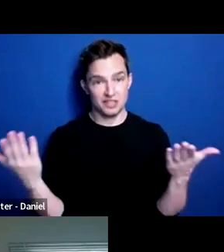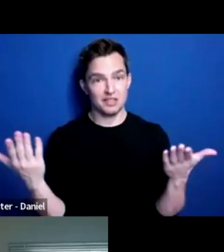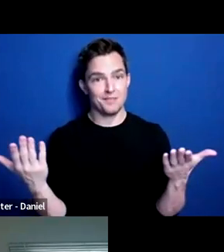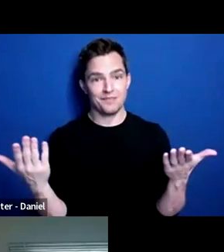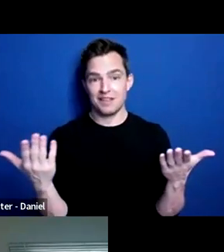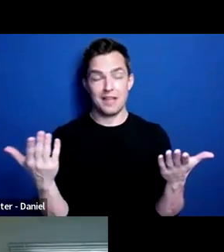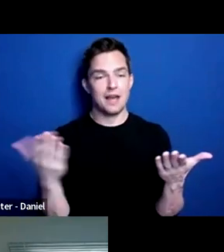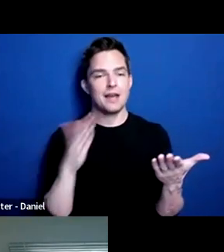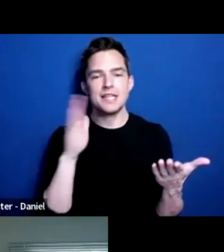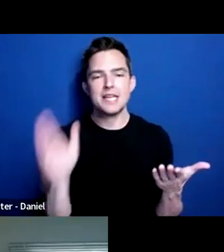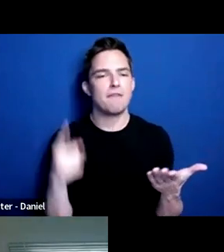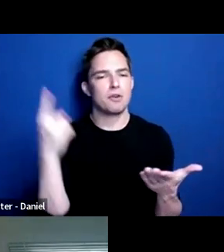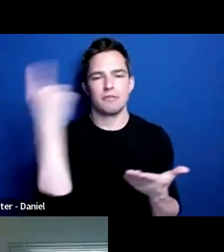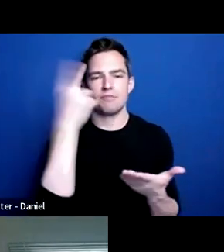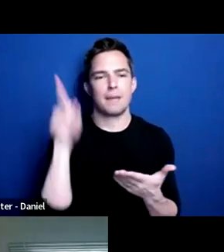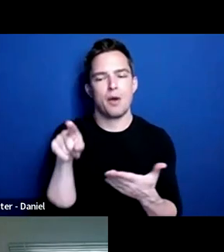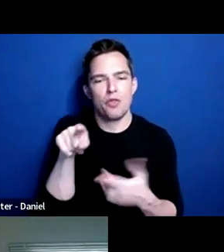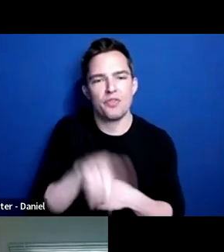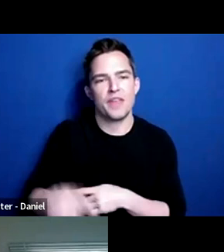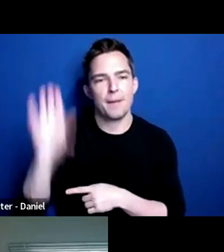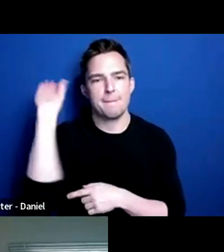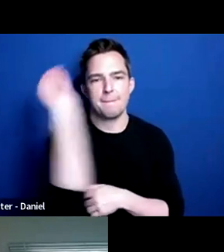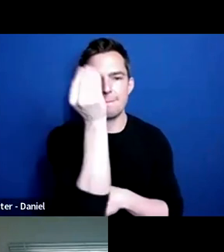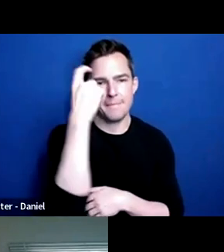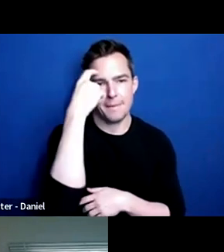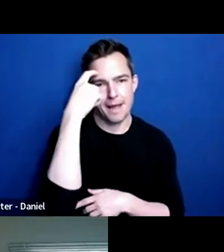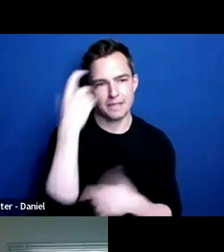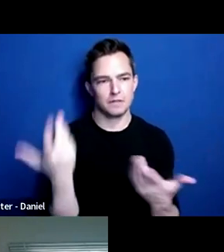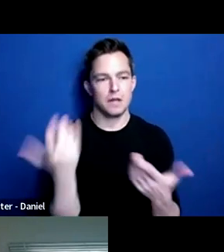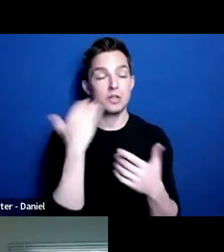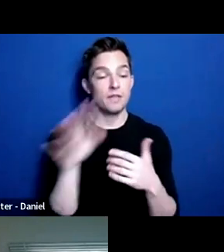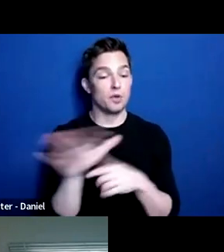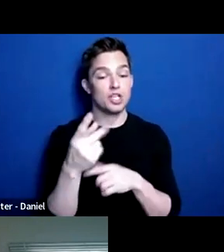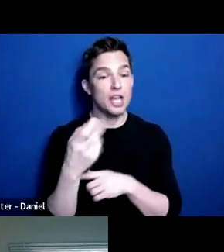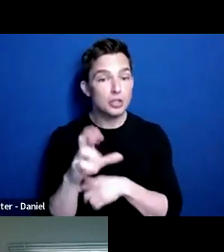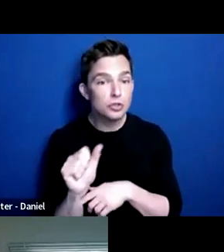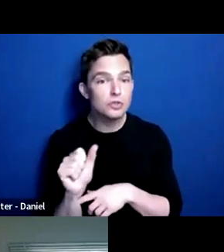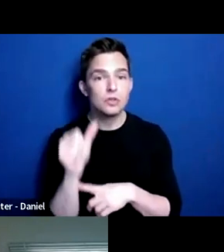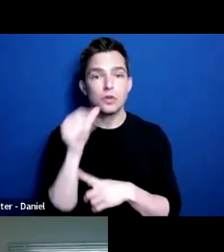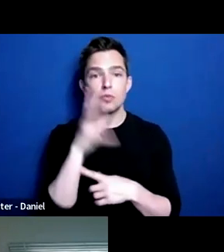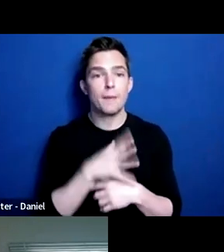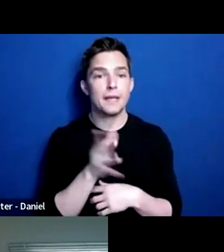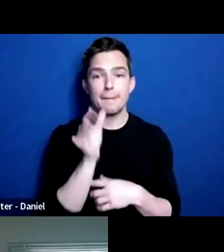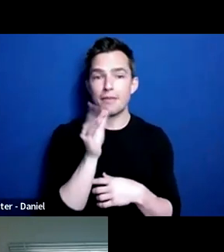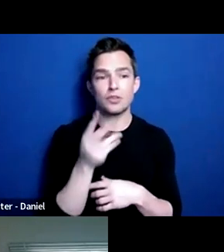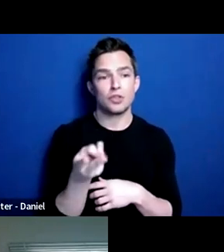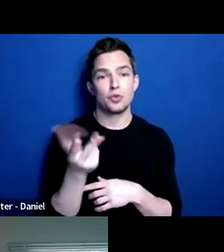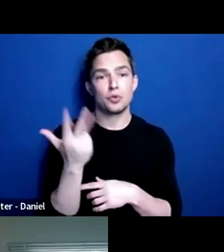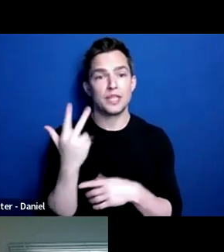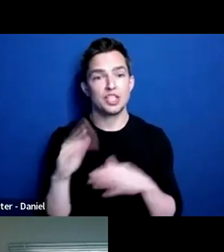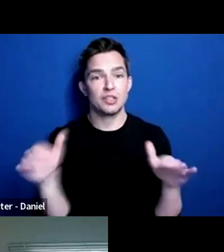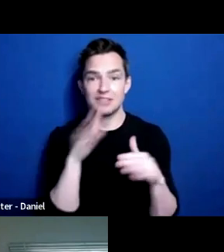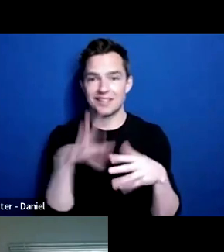them or their community in mind. So if your shelter limits mothers with 2 or 3 children, doesn't include